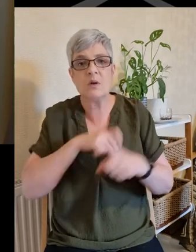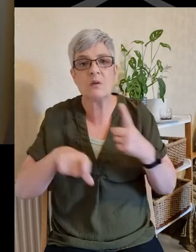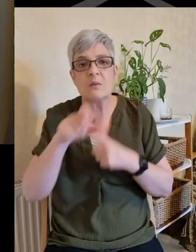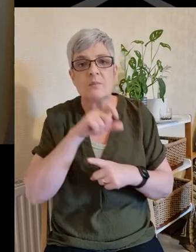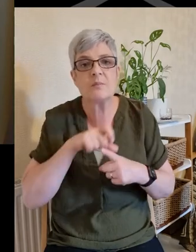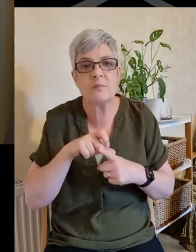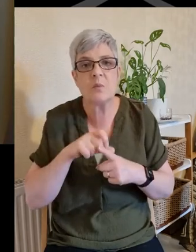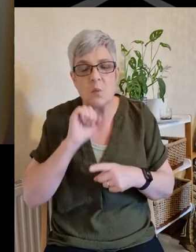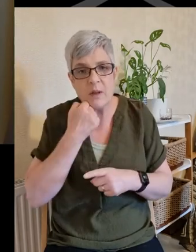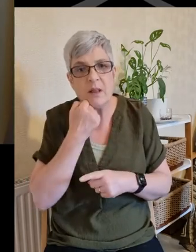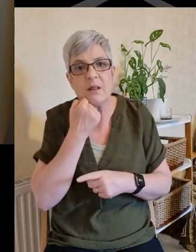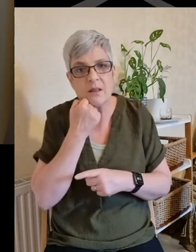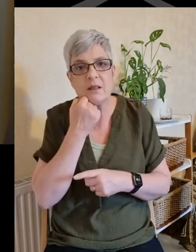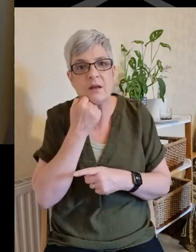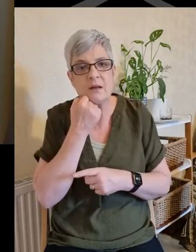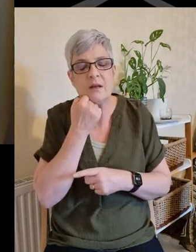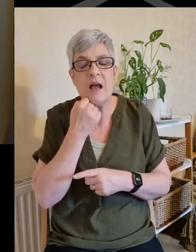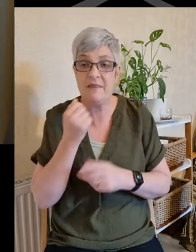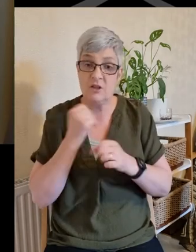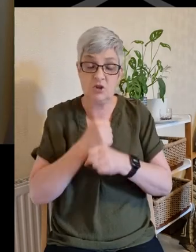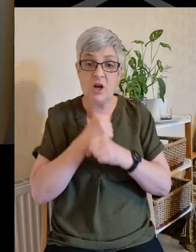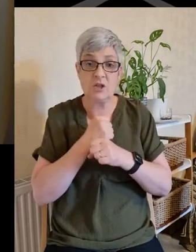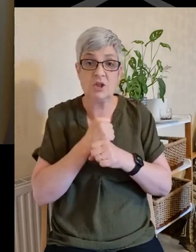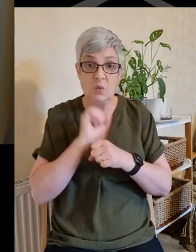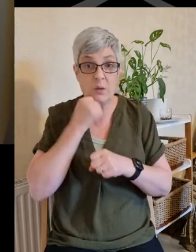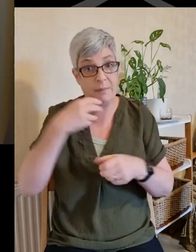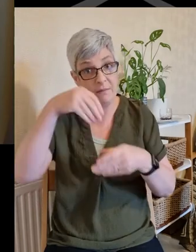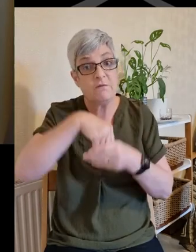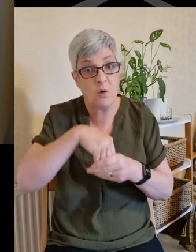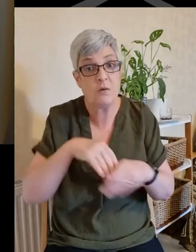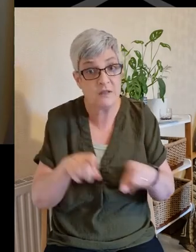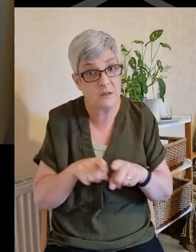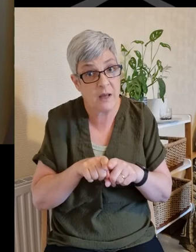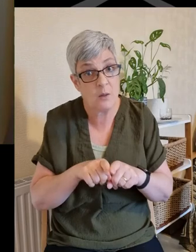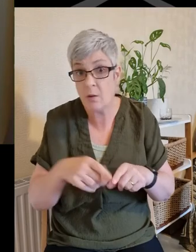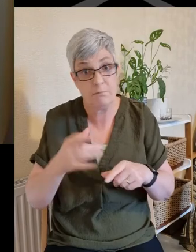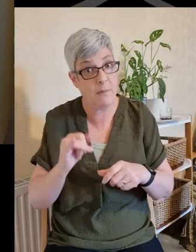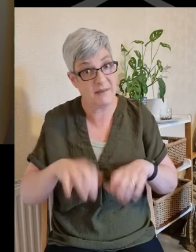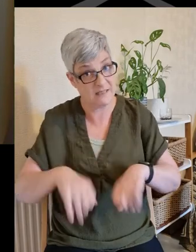your church will have a part to play and perhaps even instigate them.